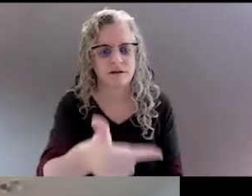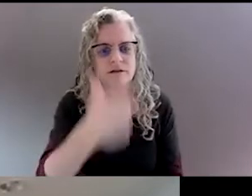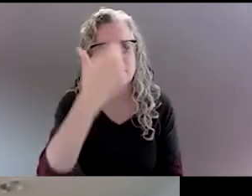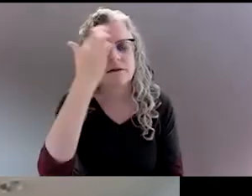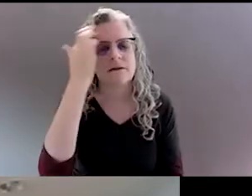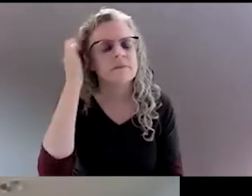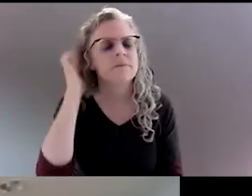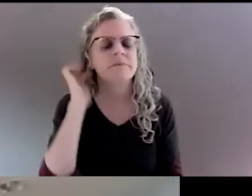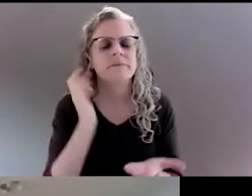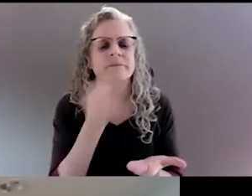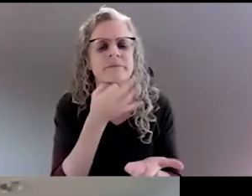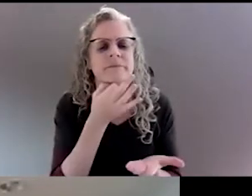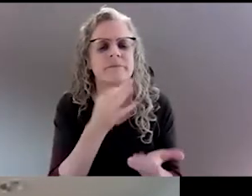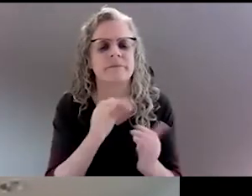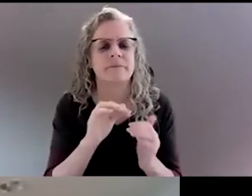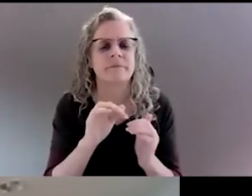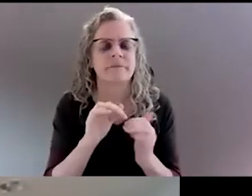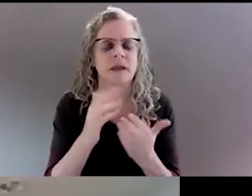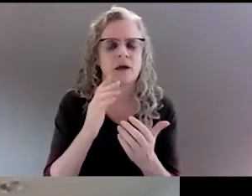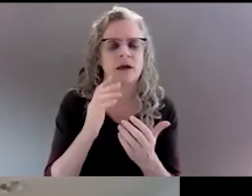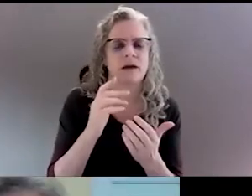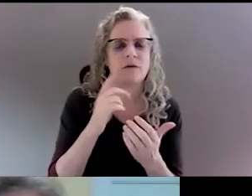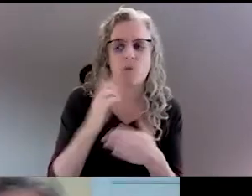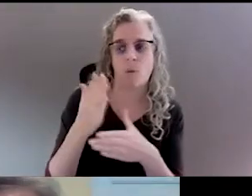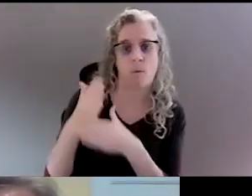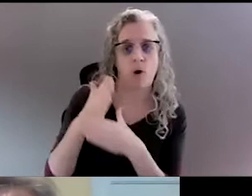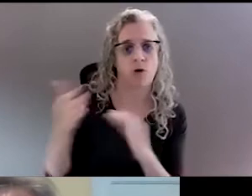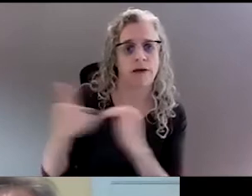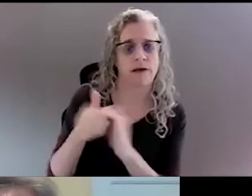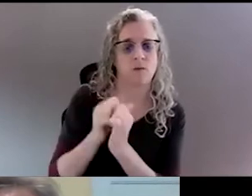partnerships with people with disabilities and their families to achieve equity?